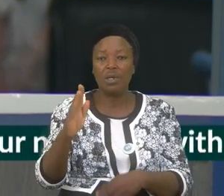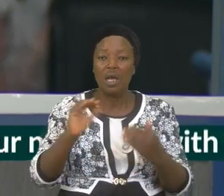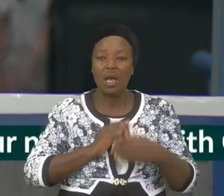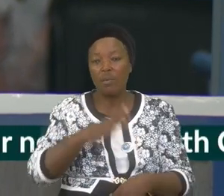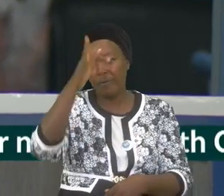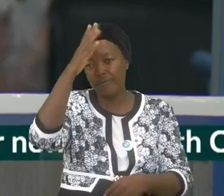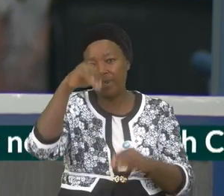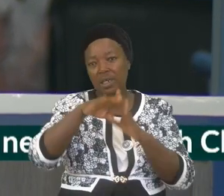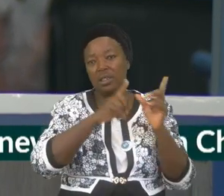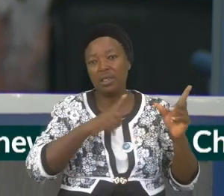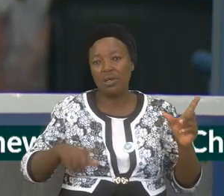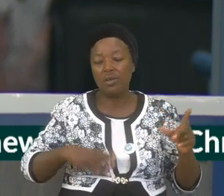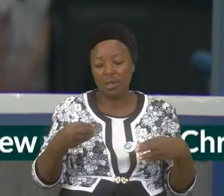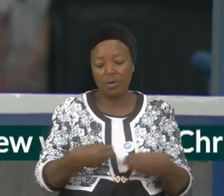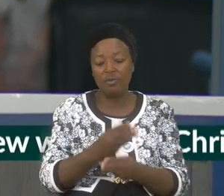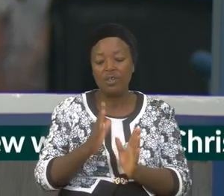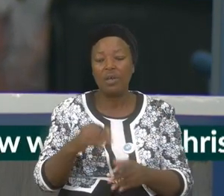ready, prepared